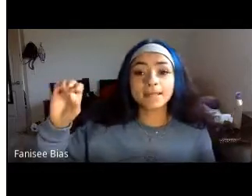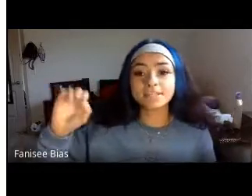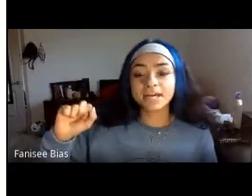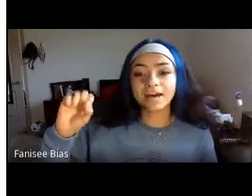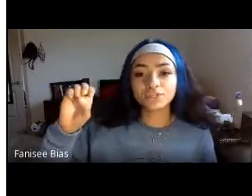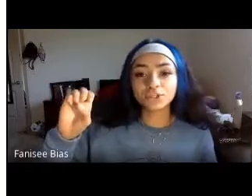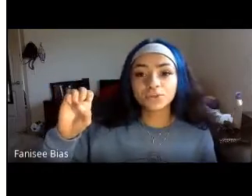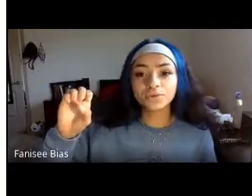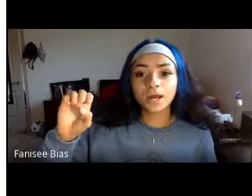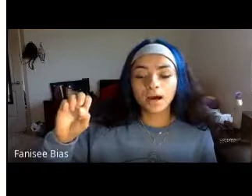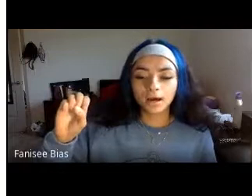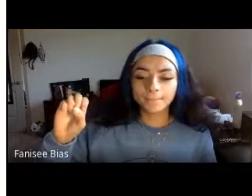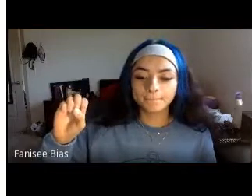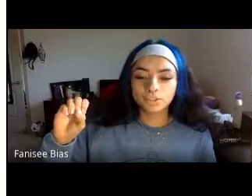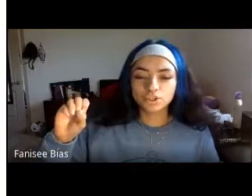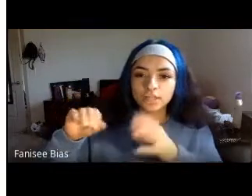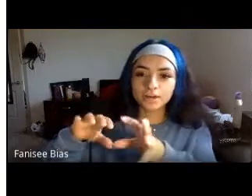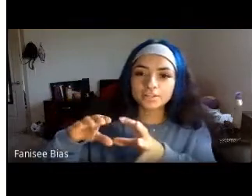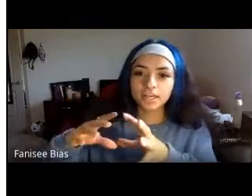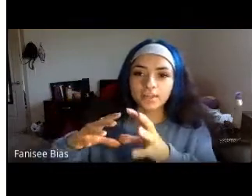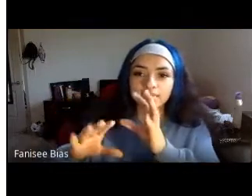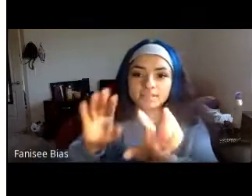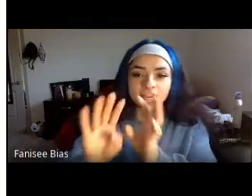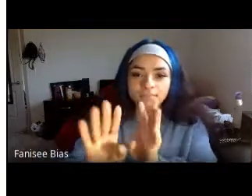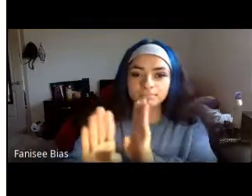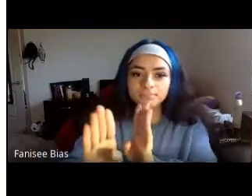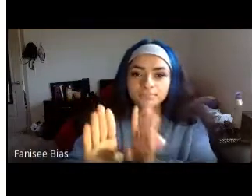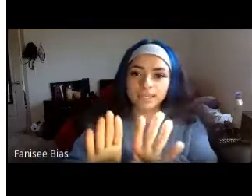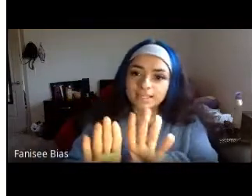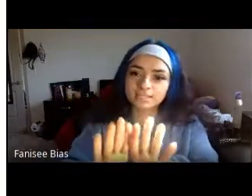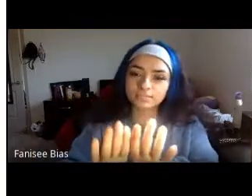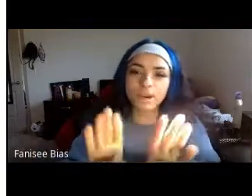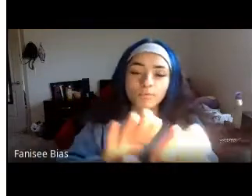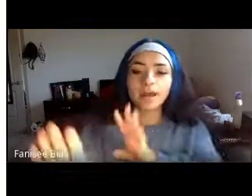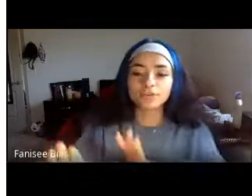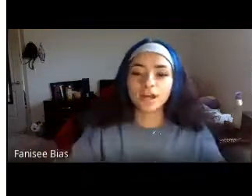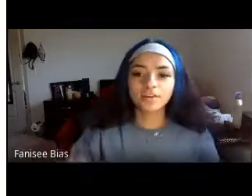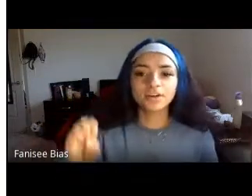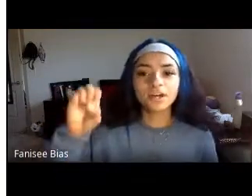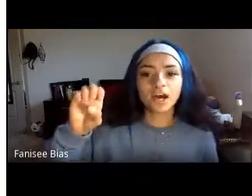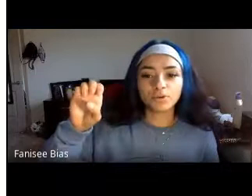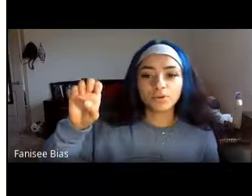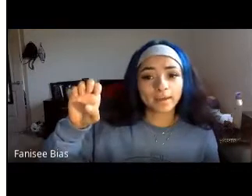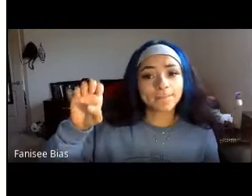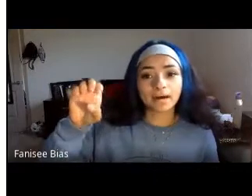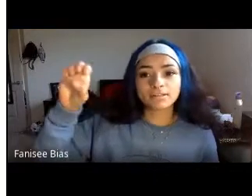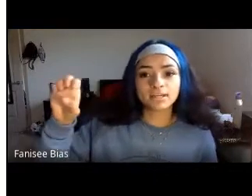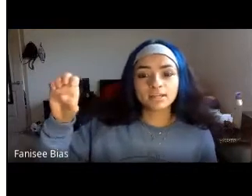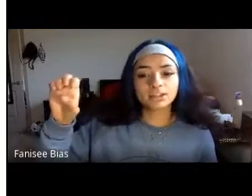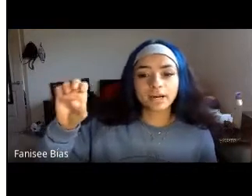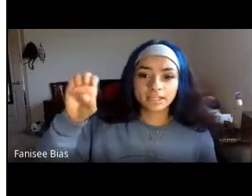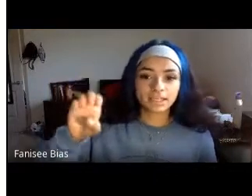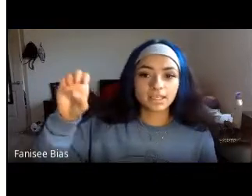Fanisee. And then since I have two letters in like the same, I guess, right one after another, you like